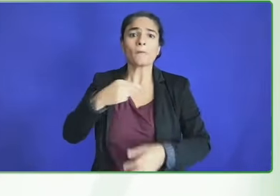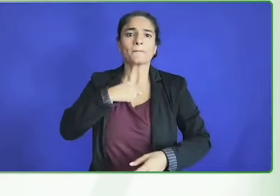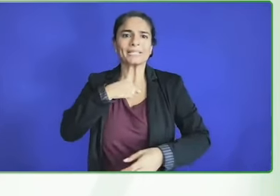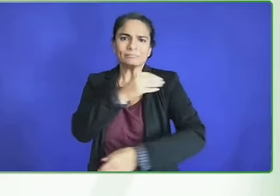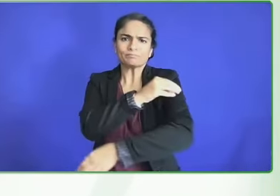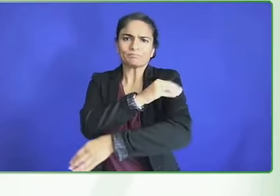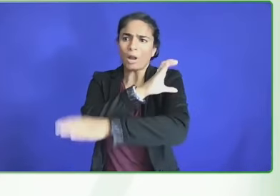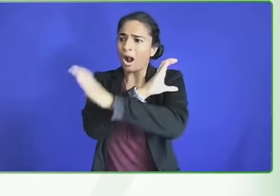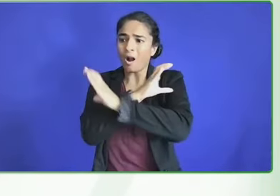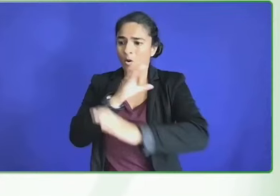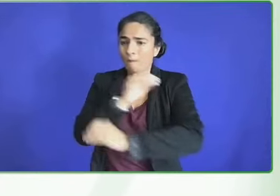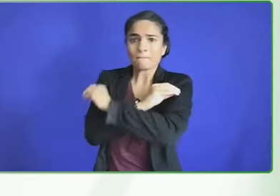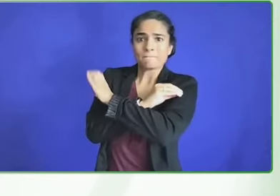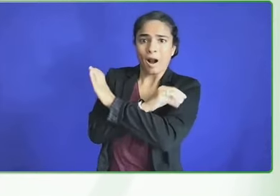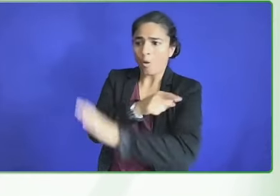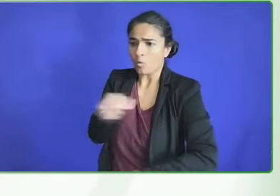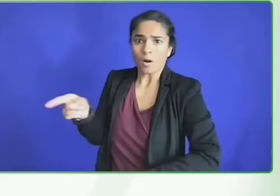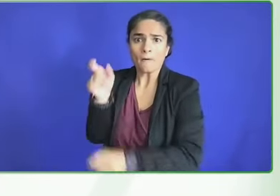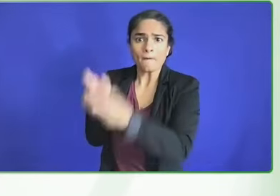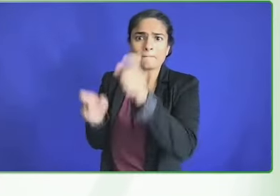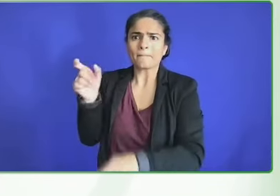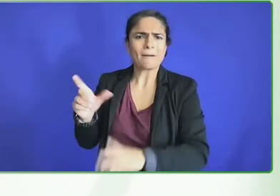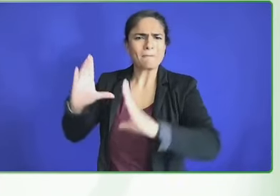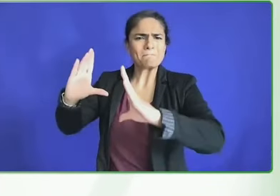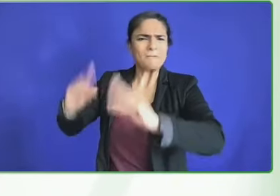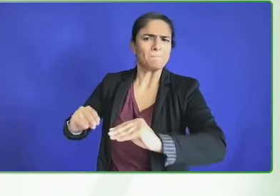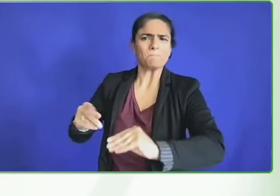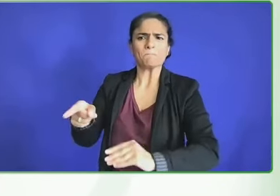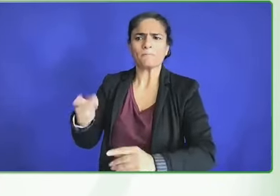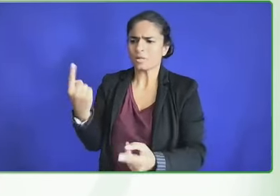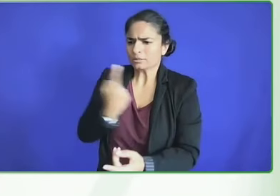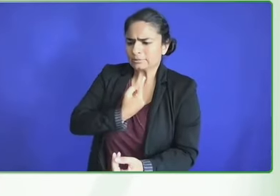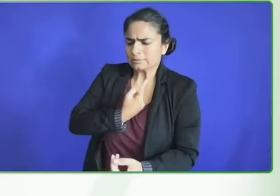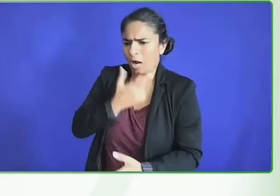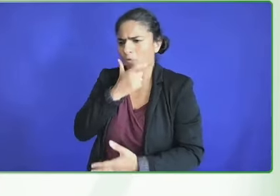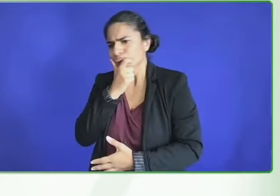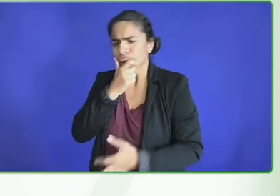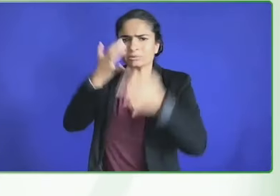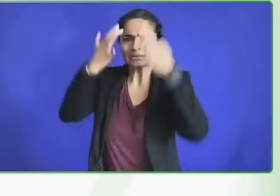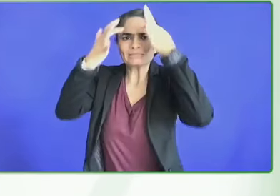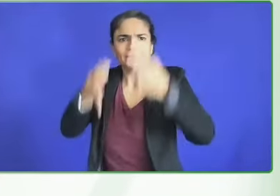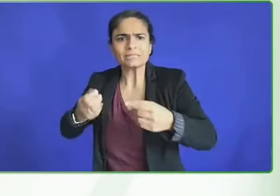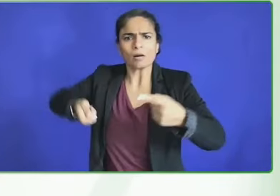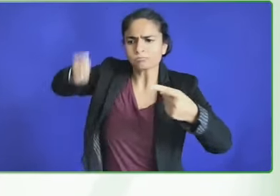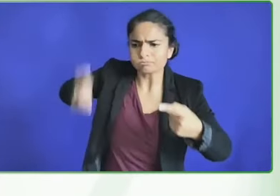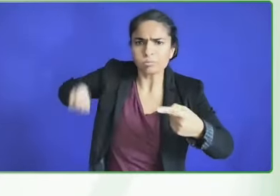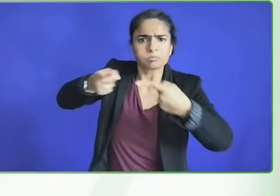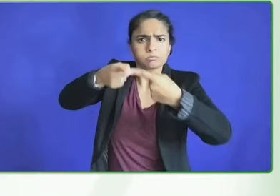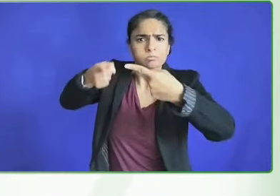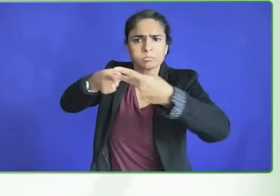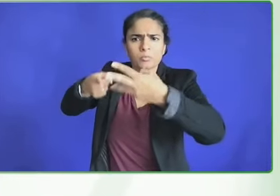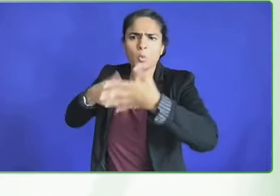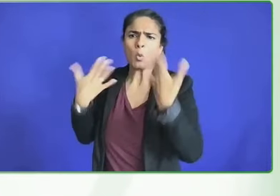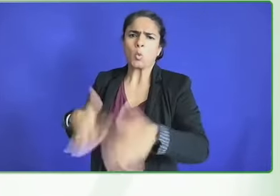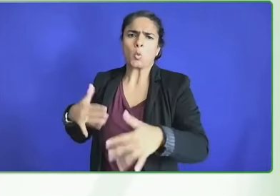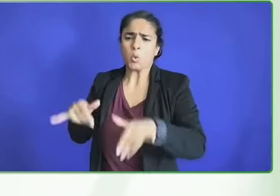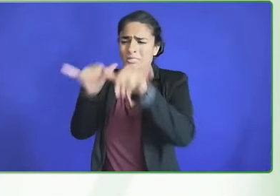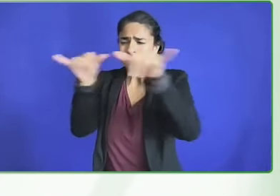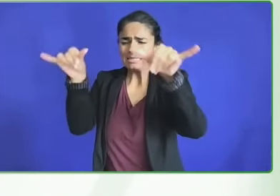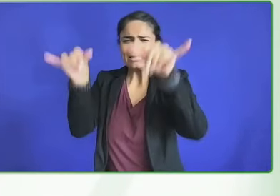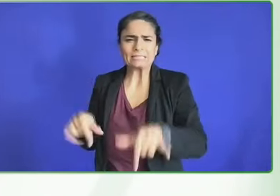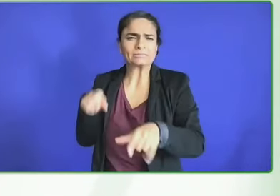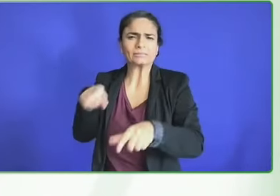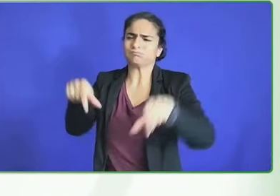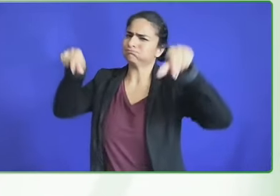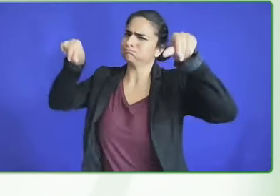own will and preference. As you can imagine, this reform is long overdue. All wards of courts in Ireland